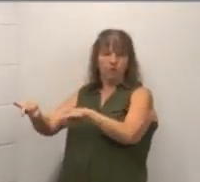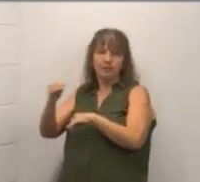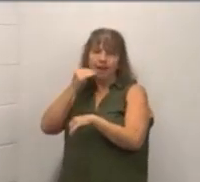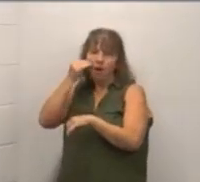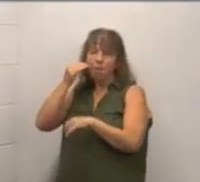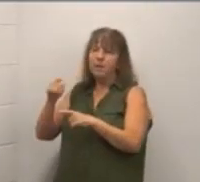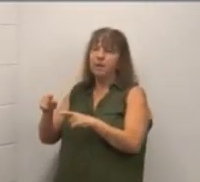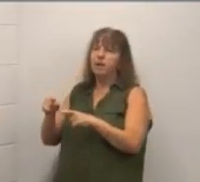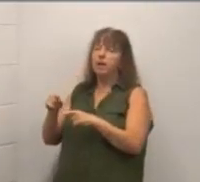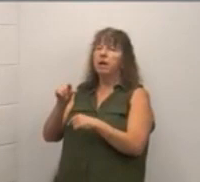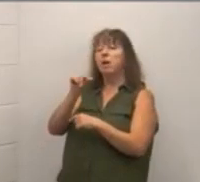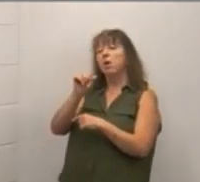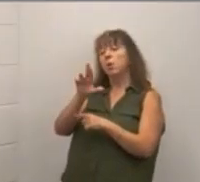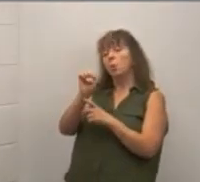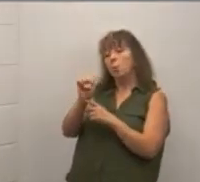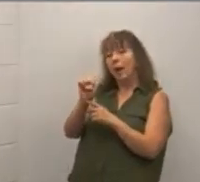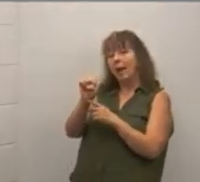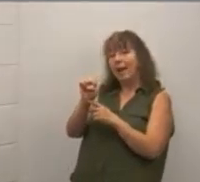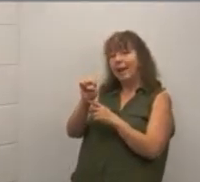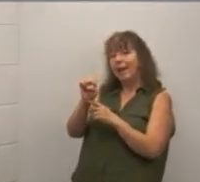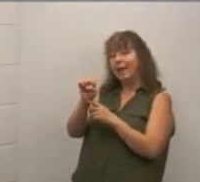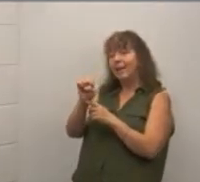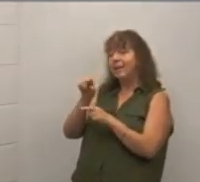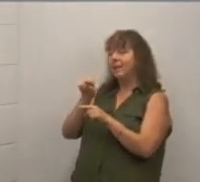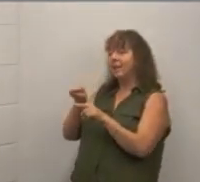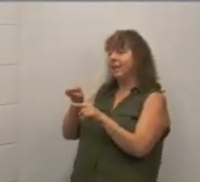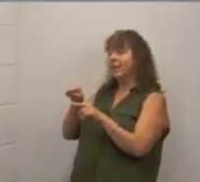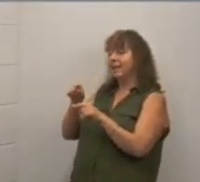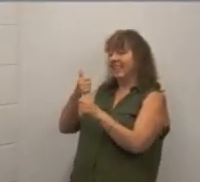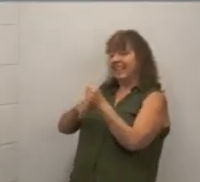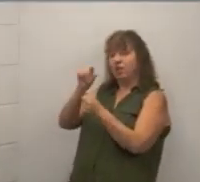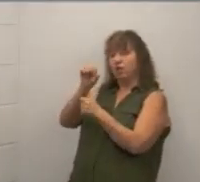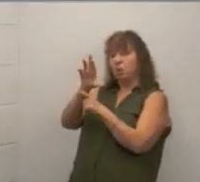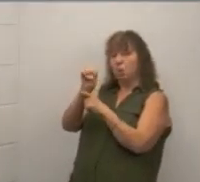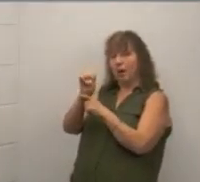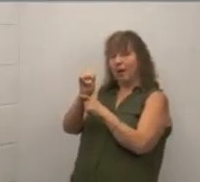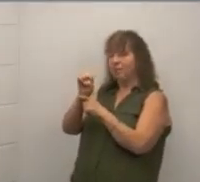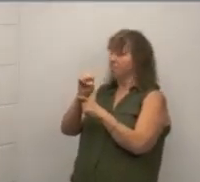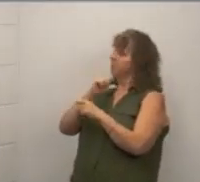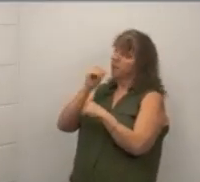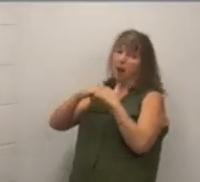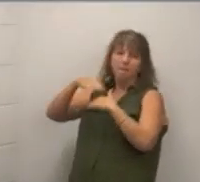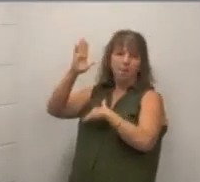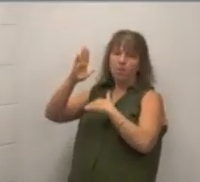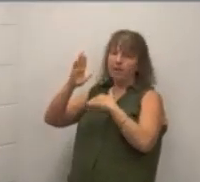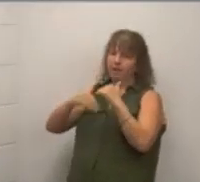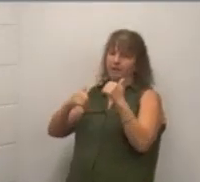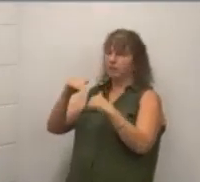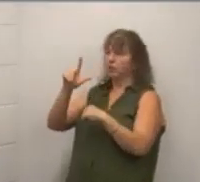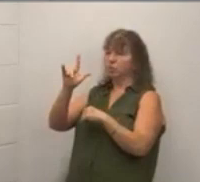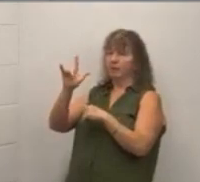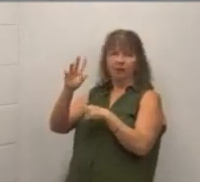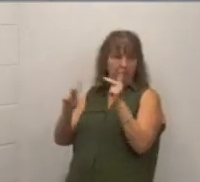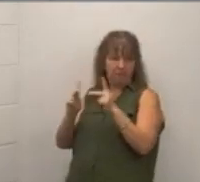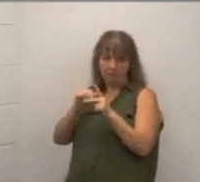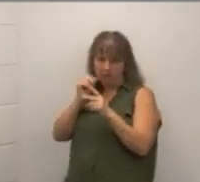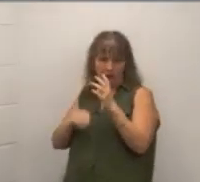By grade level, virtual class sizes will probably not exceed 25. Is that fair?